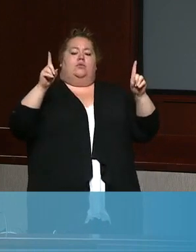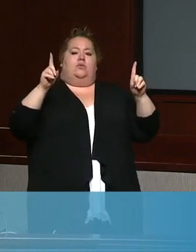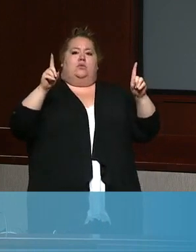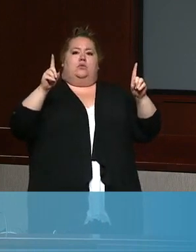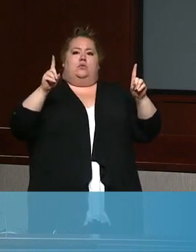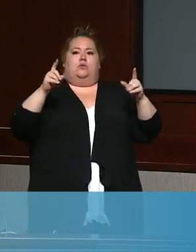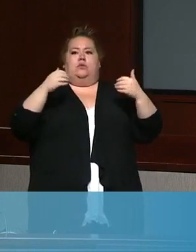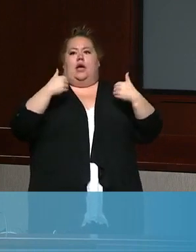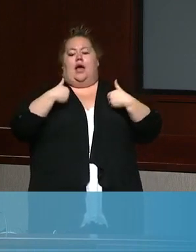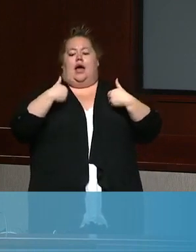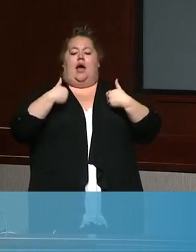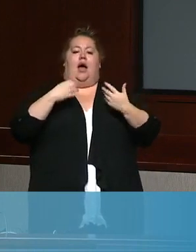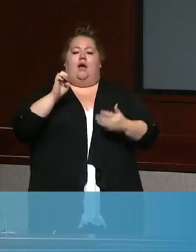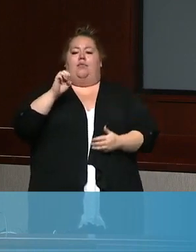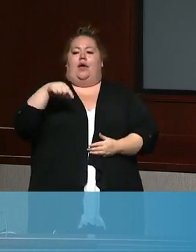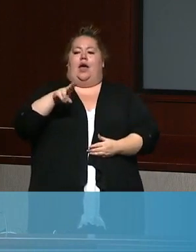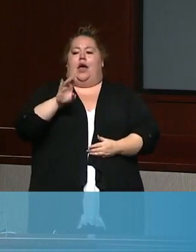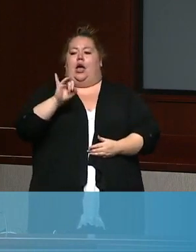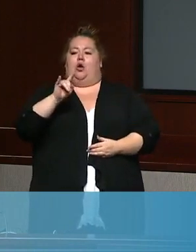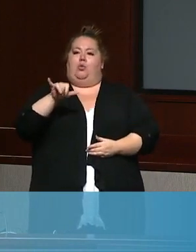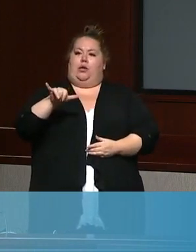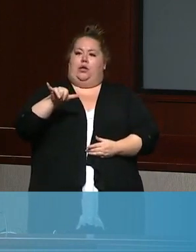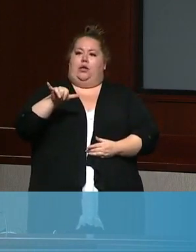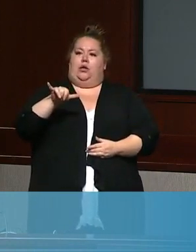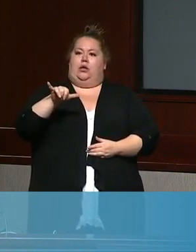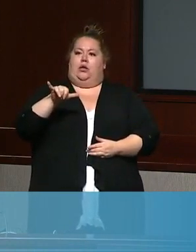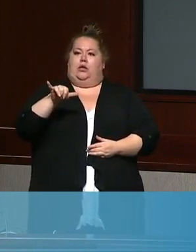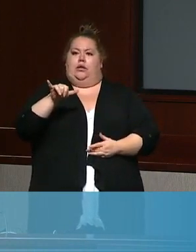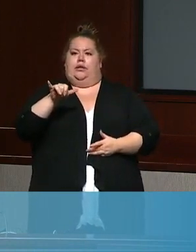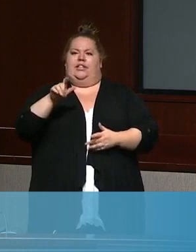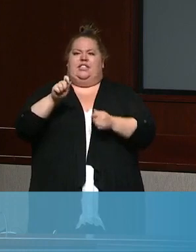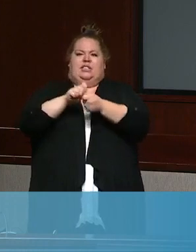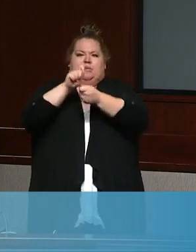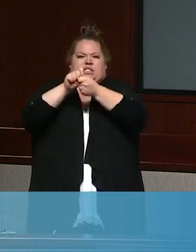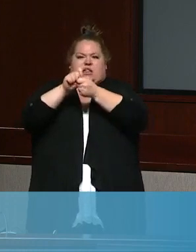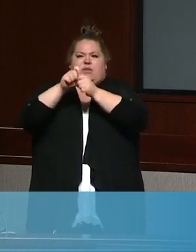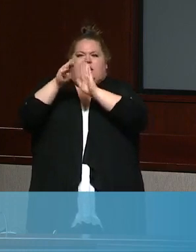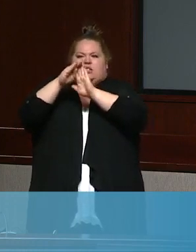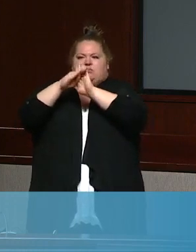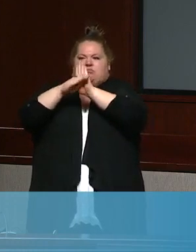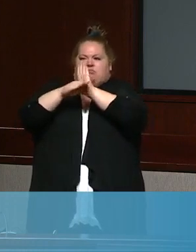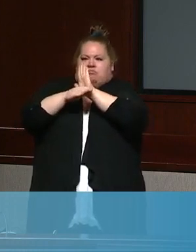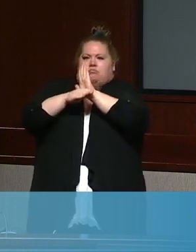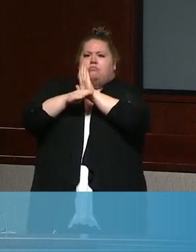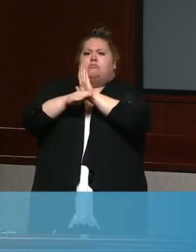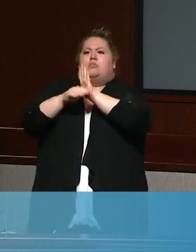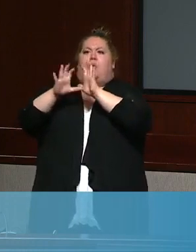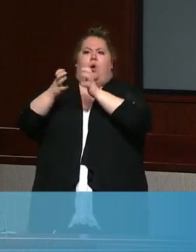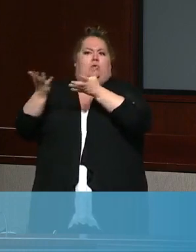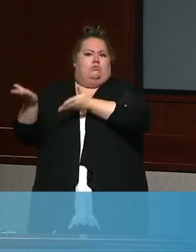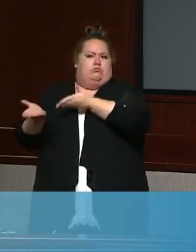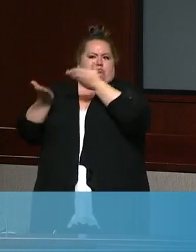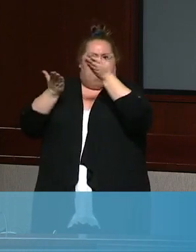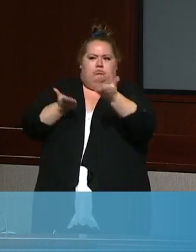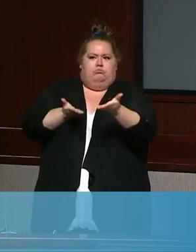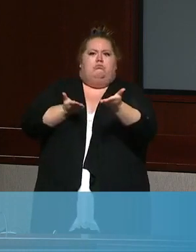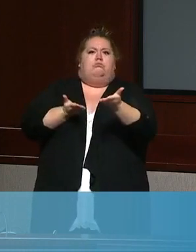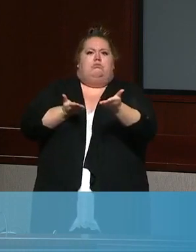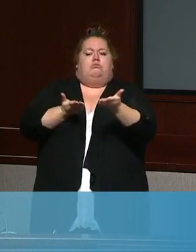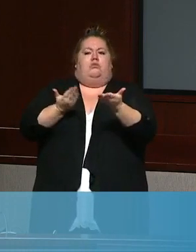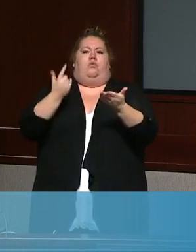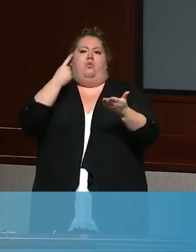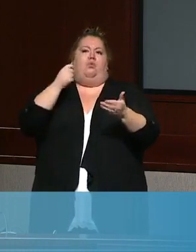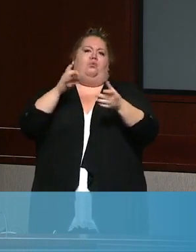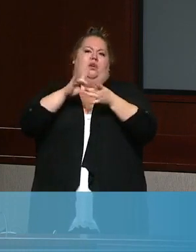equity criteria that they are working on, that they want to bring to bear on this new system